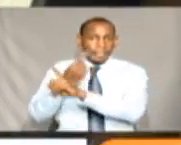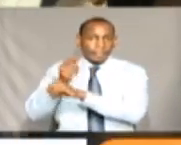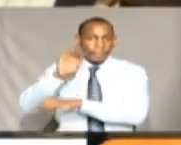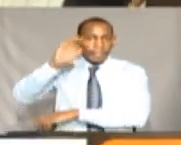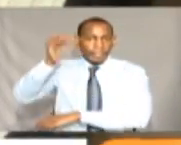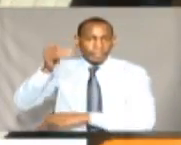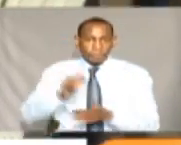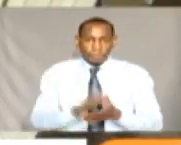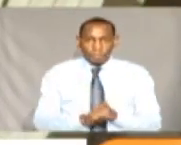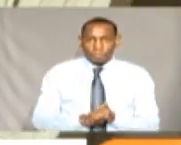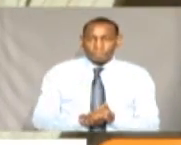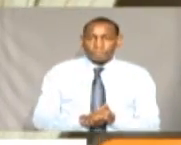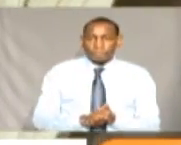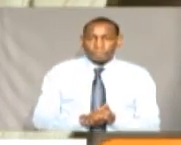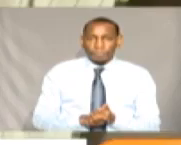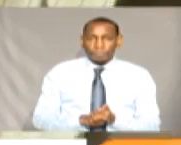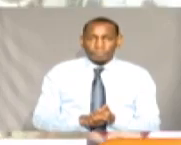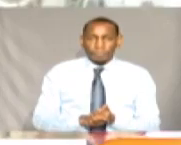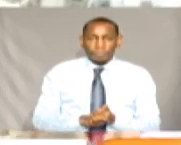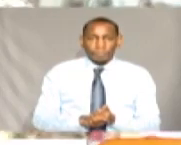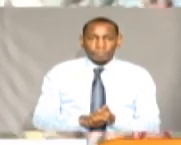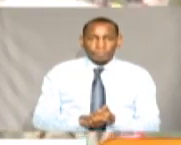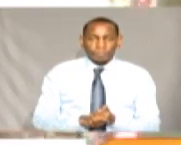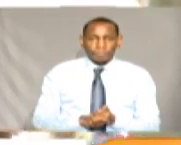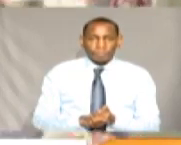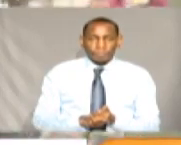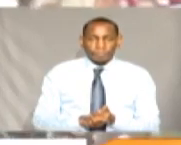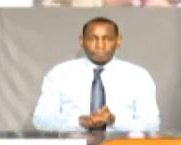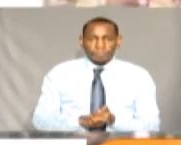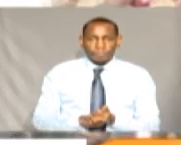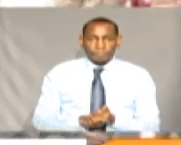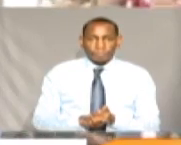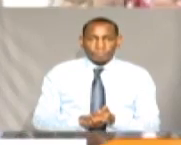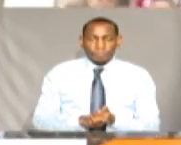Harambe, Mayanja Vitungu and Chwele today.